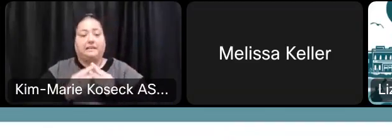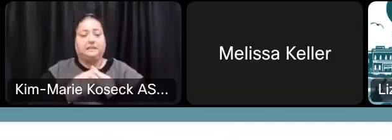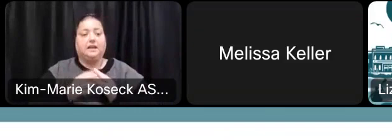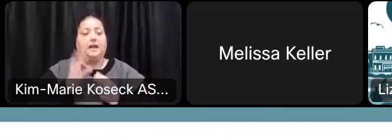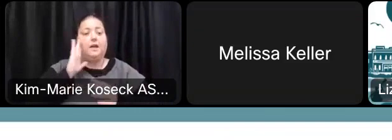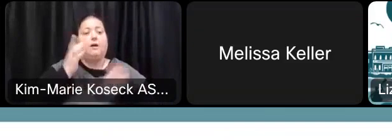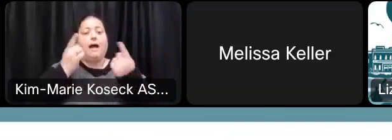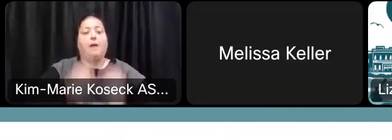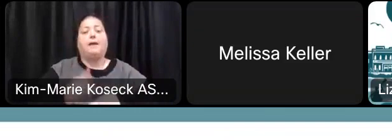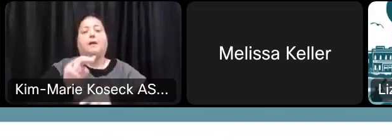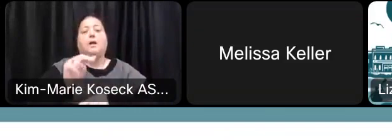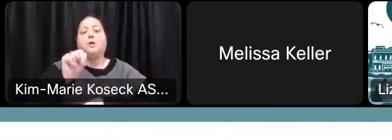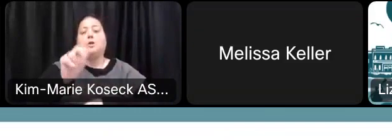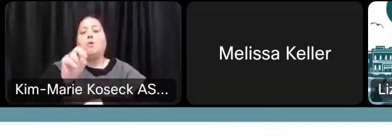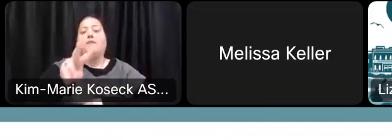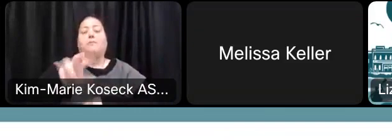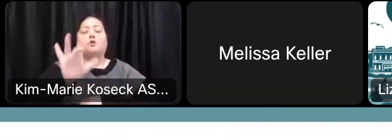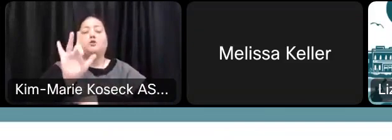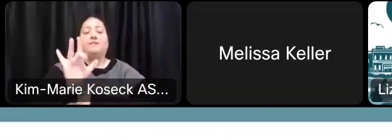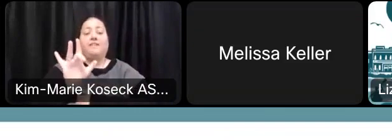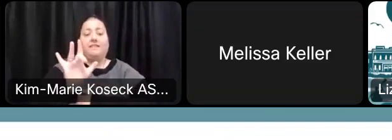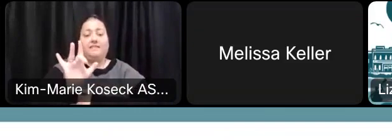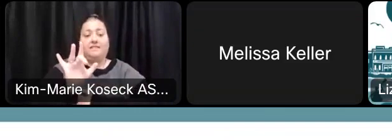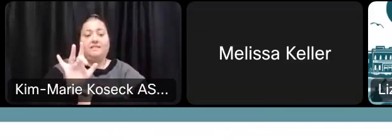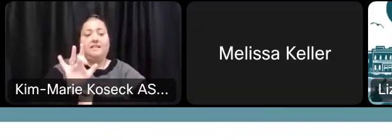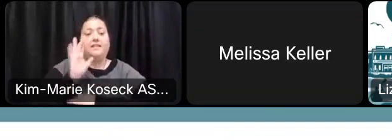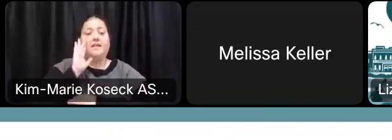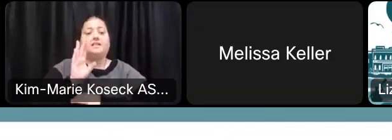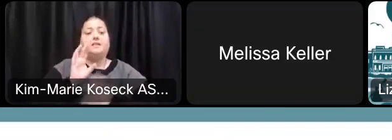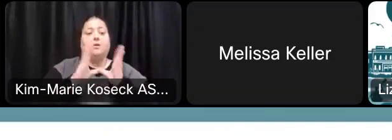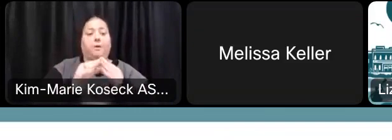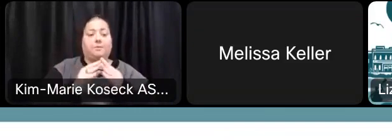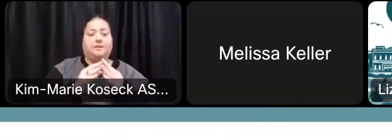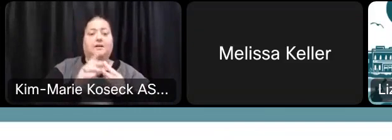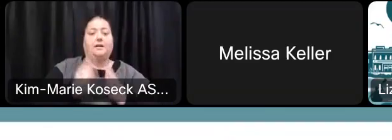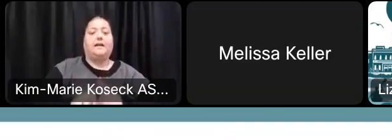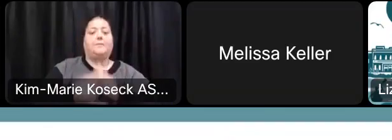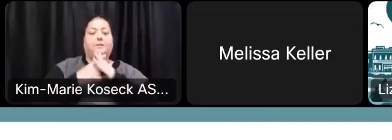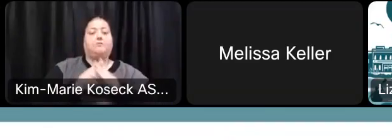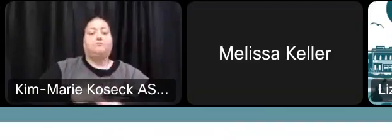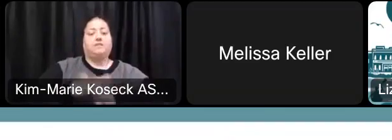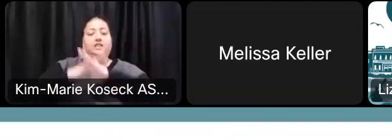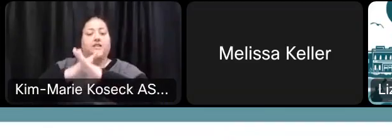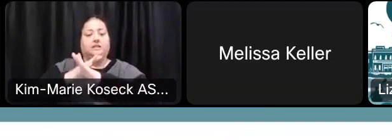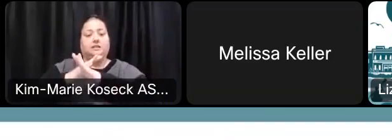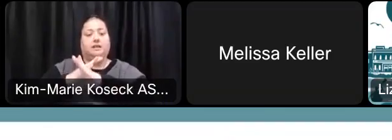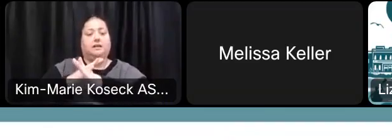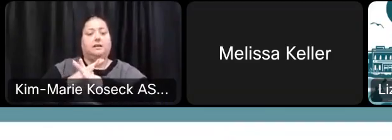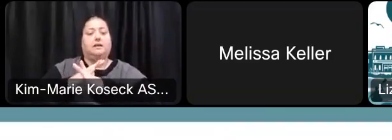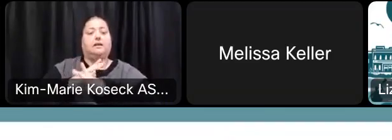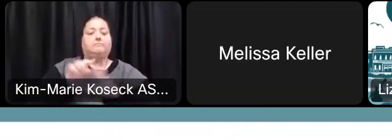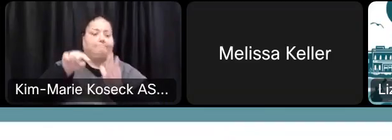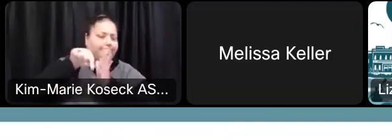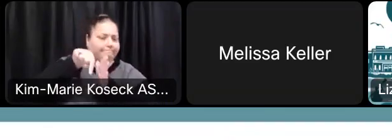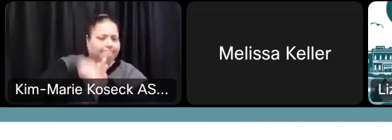on November 25th. And this webinar is going to be focusing on implementing resilience. So diving